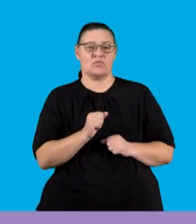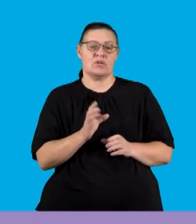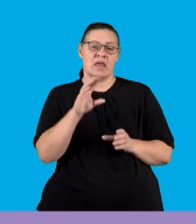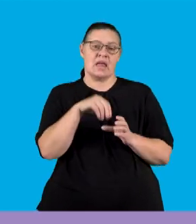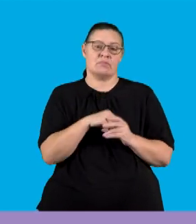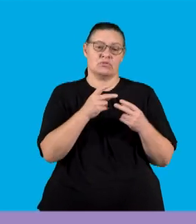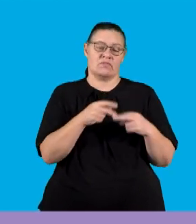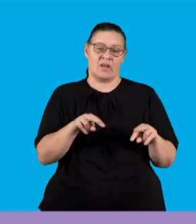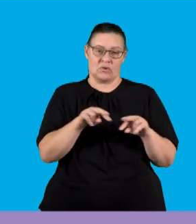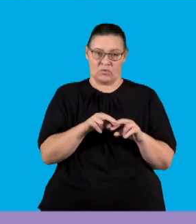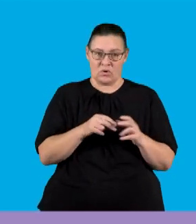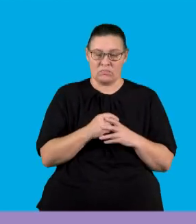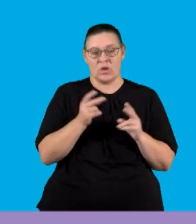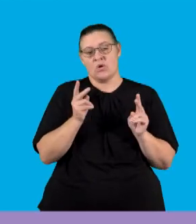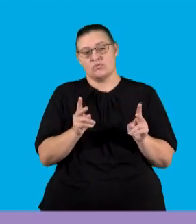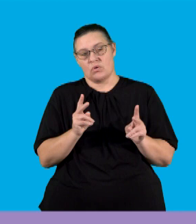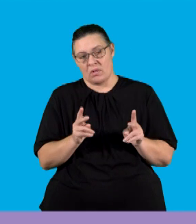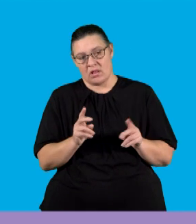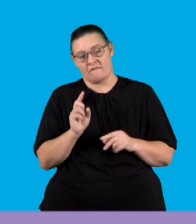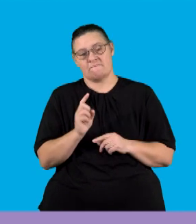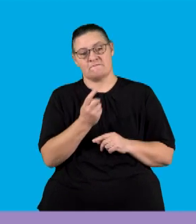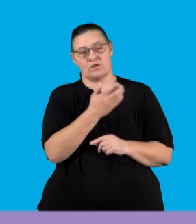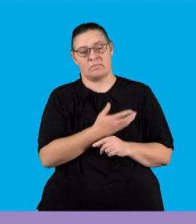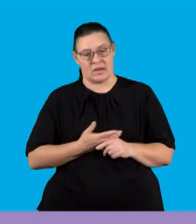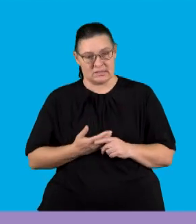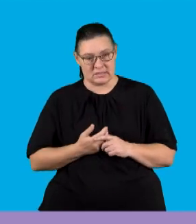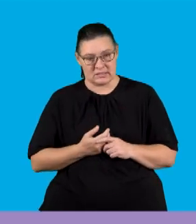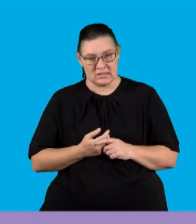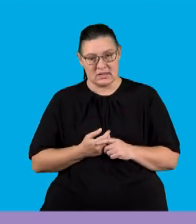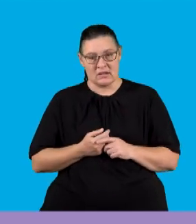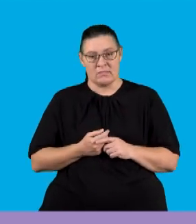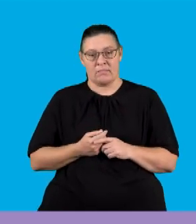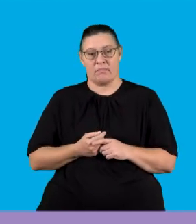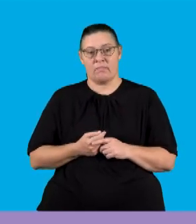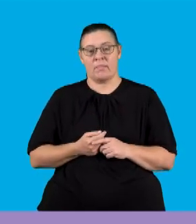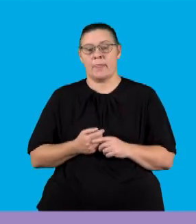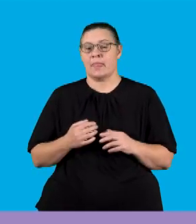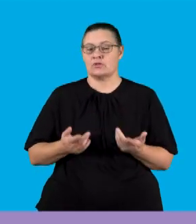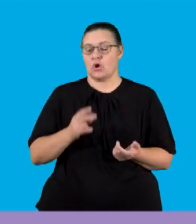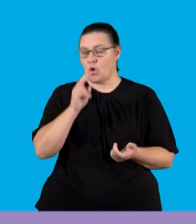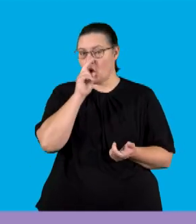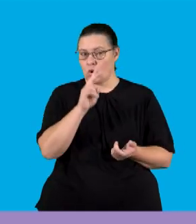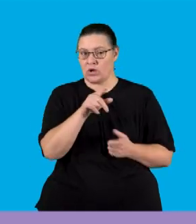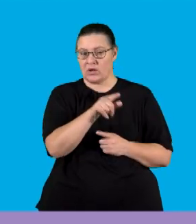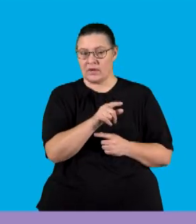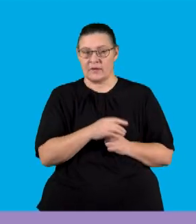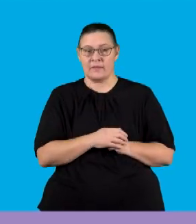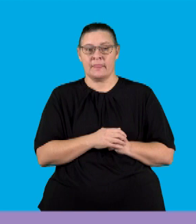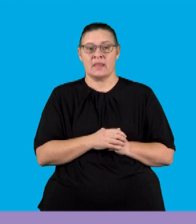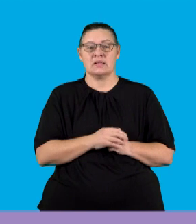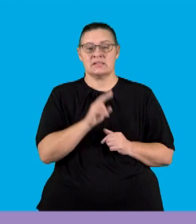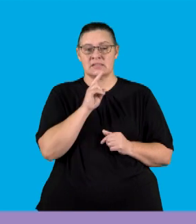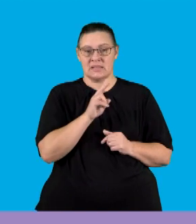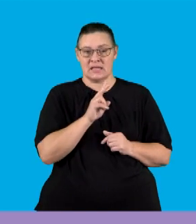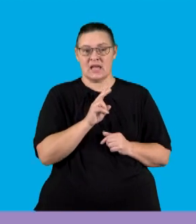input value, and that is usually the first part of our table. So looking at that flow diagram there, we can